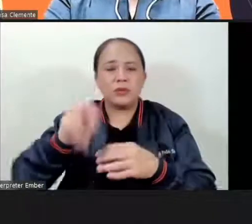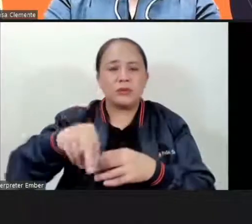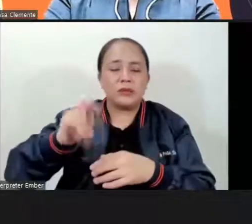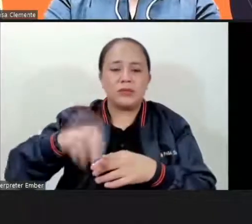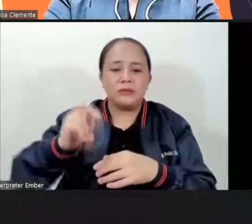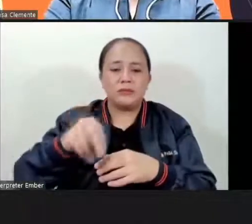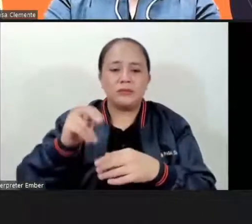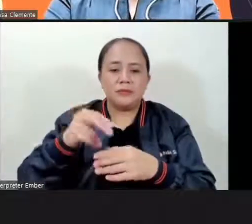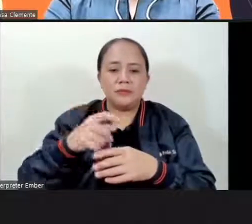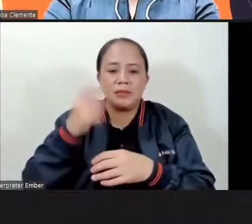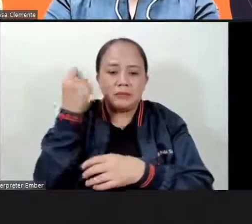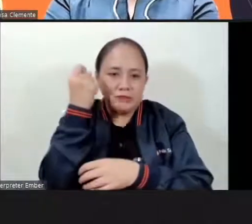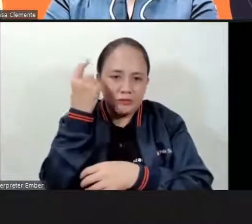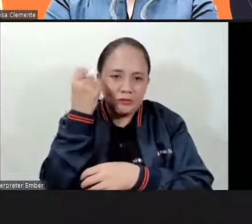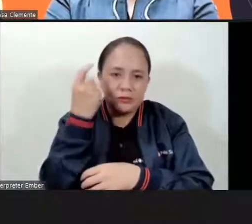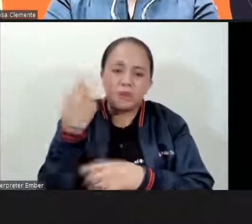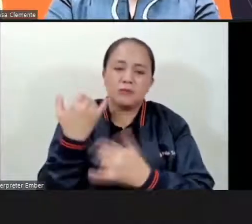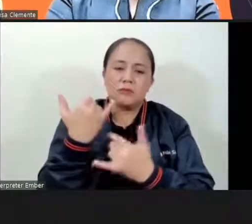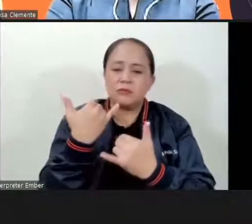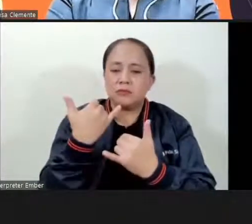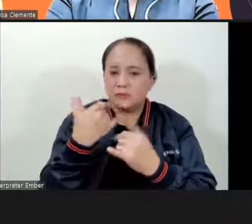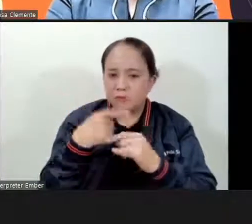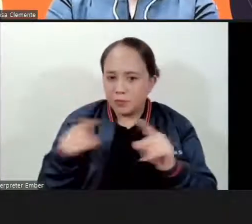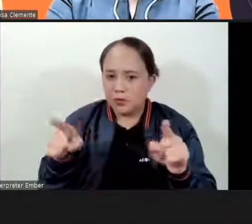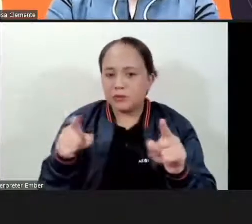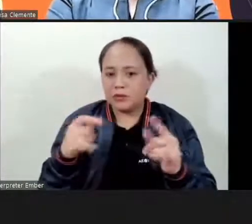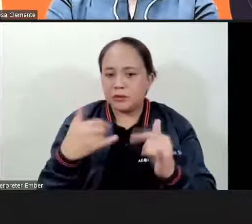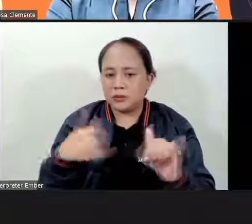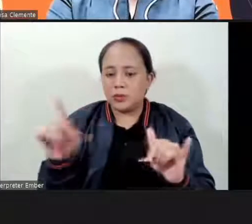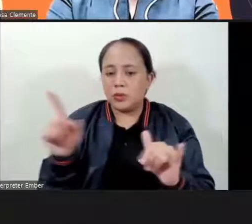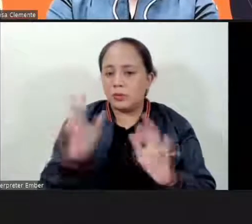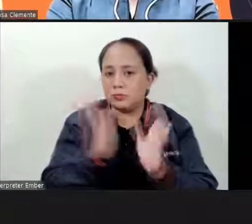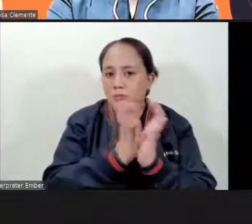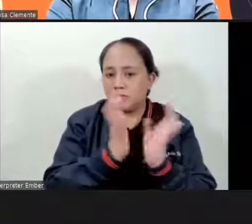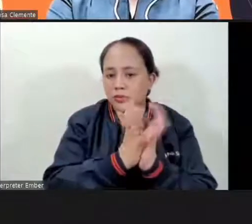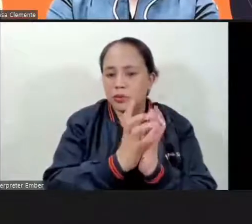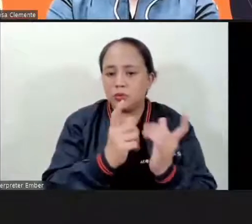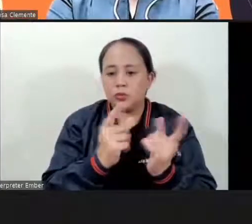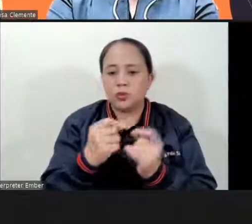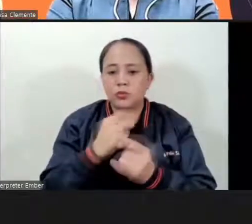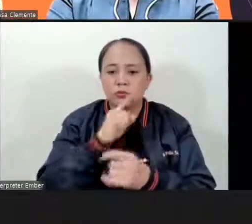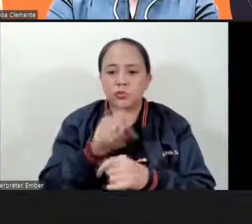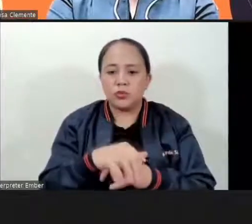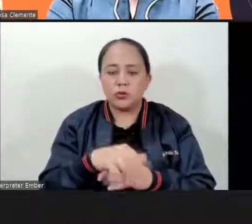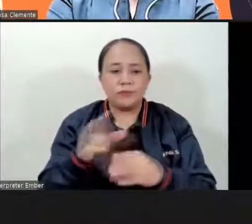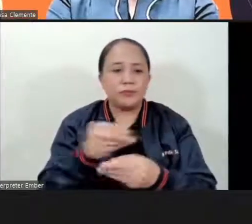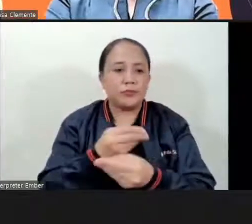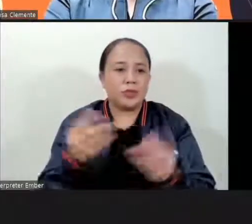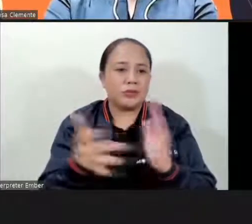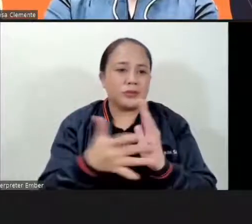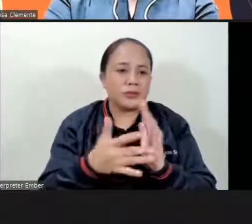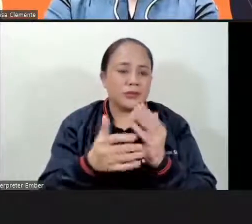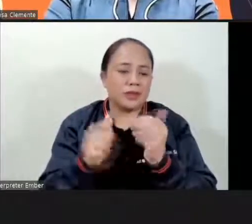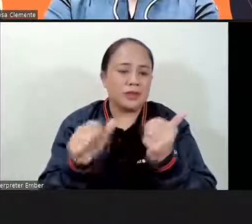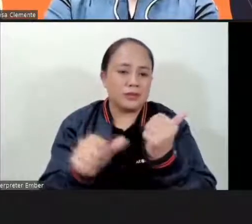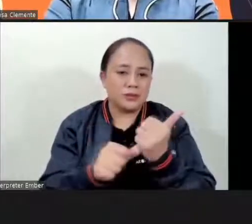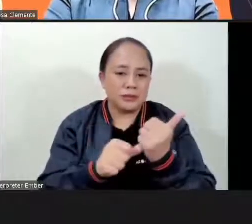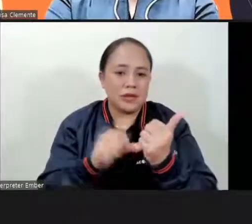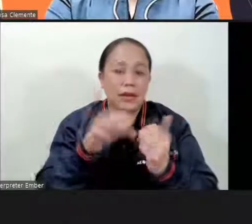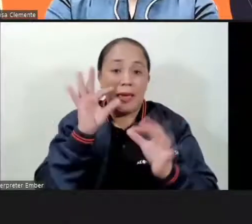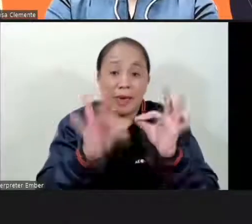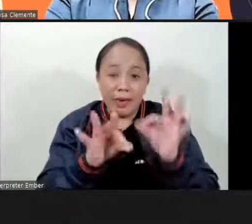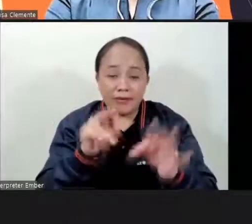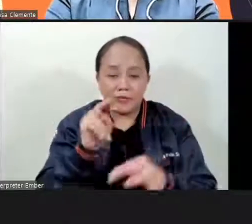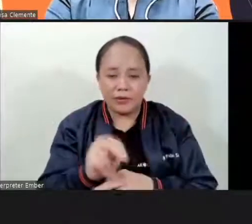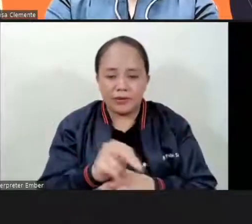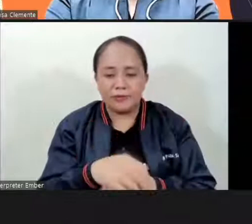silang maintindihan, but at the same time, what the DSWD is doing is really providing technical assistance if they need